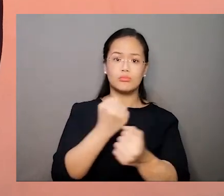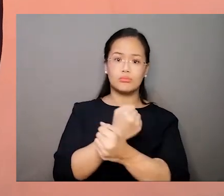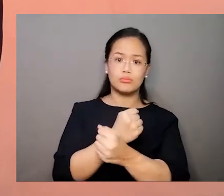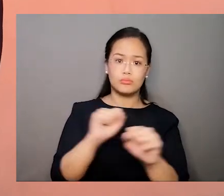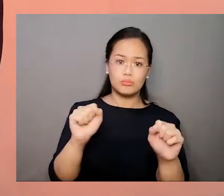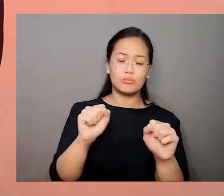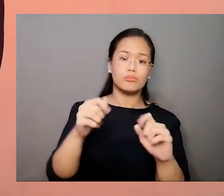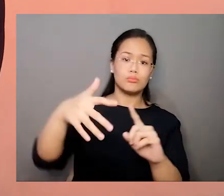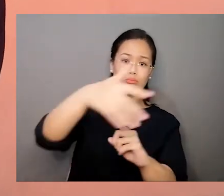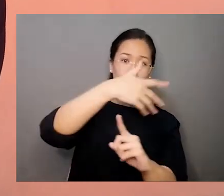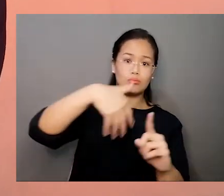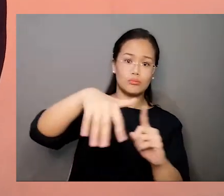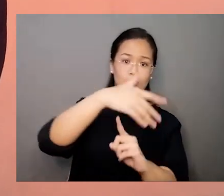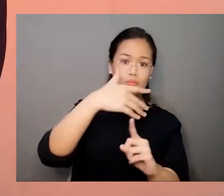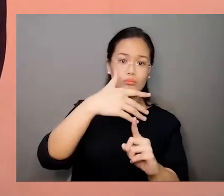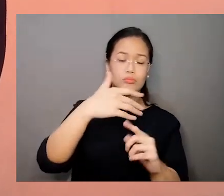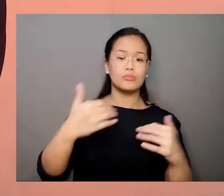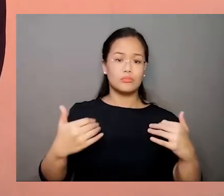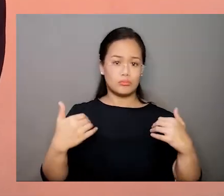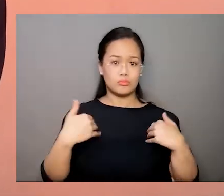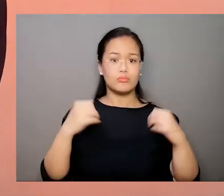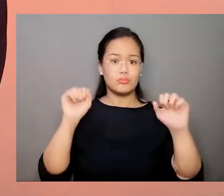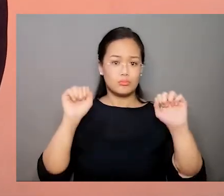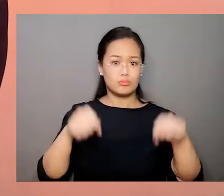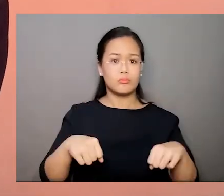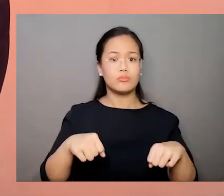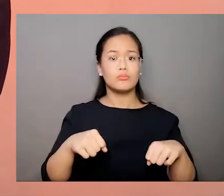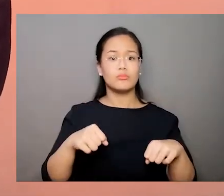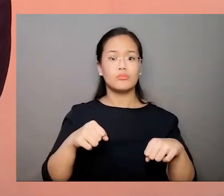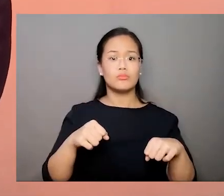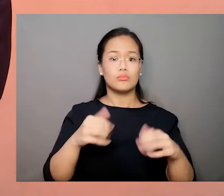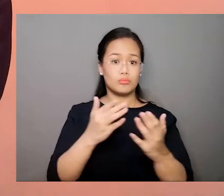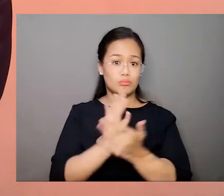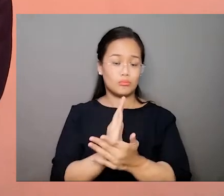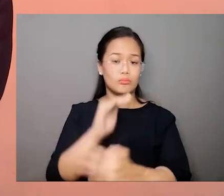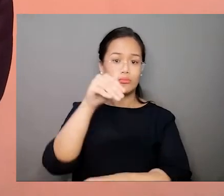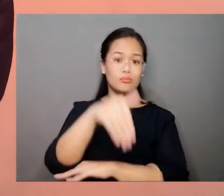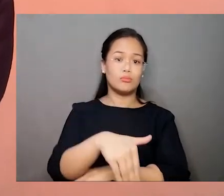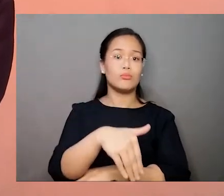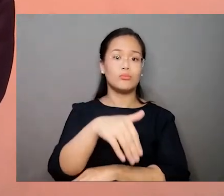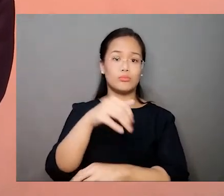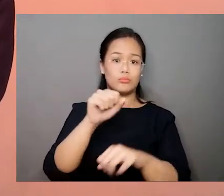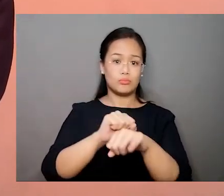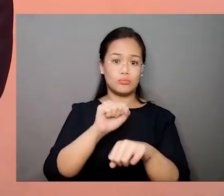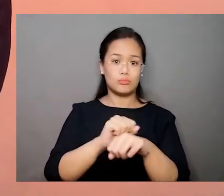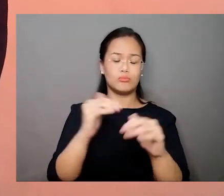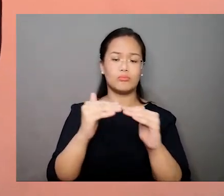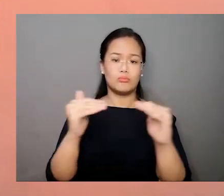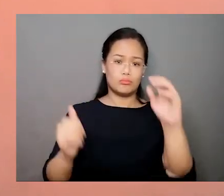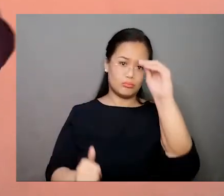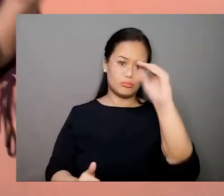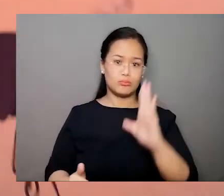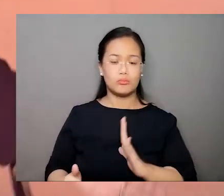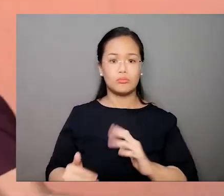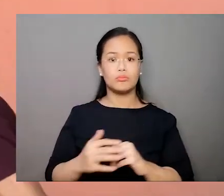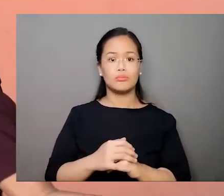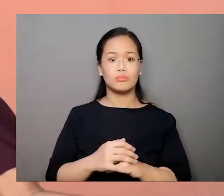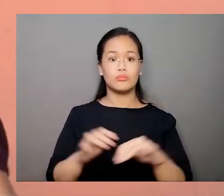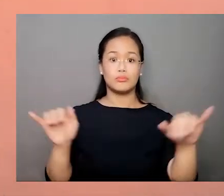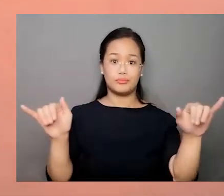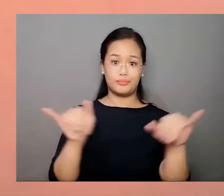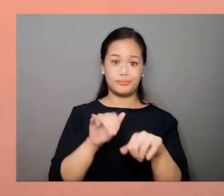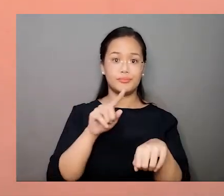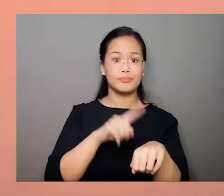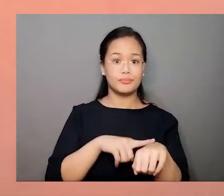environment where they can exercise their right to night shift work on equal footing with men. At the same time